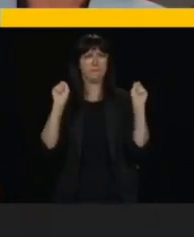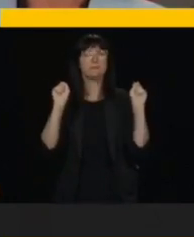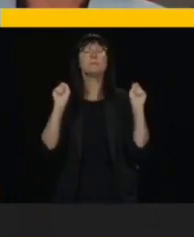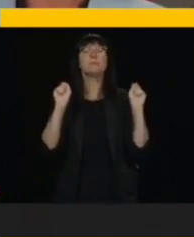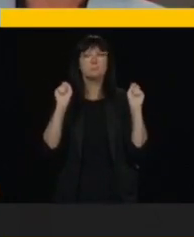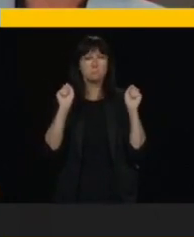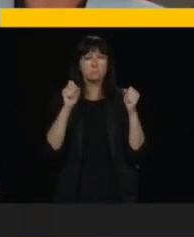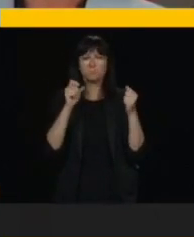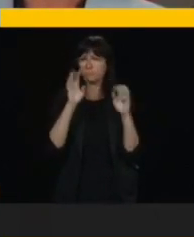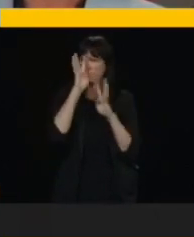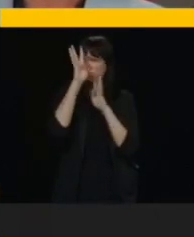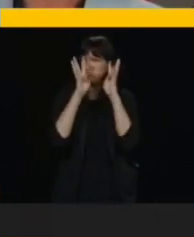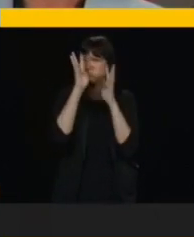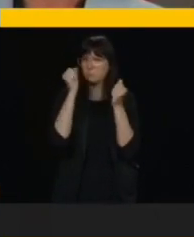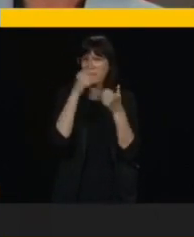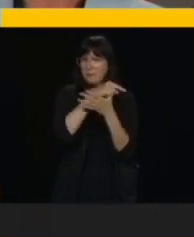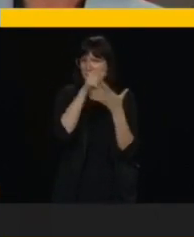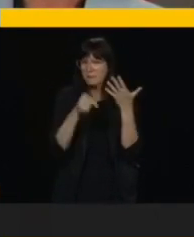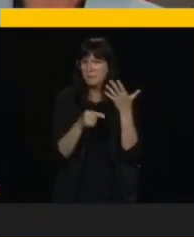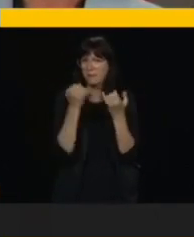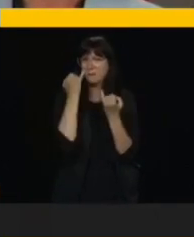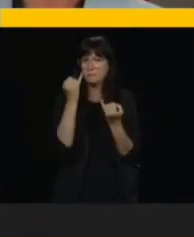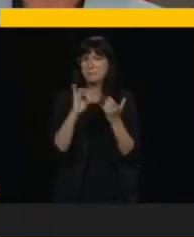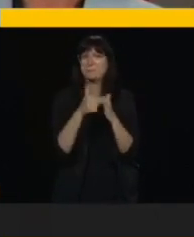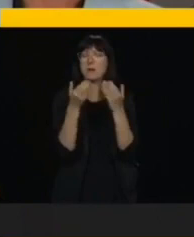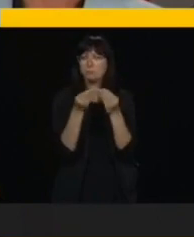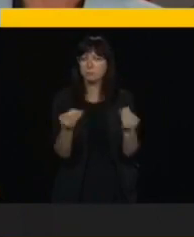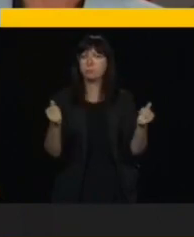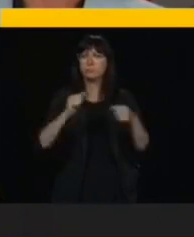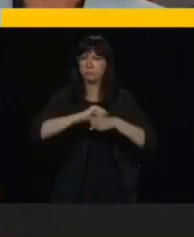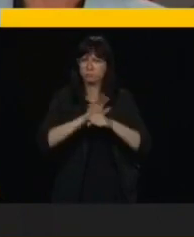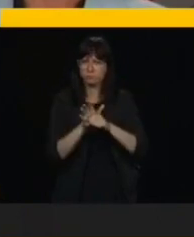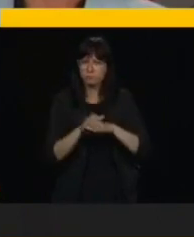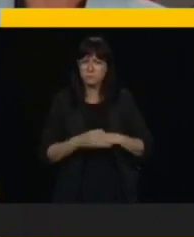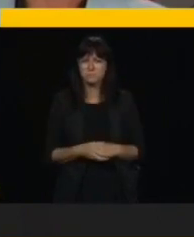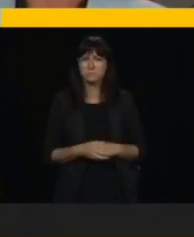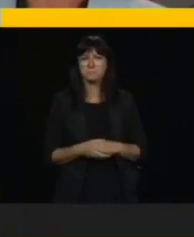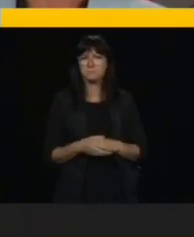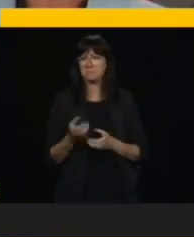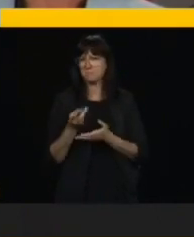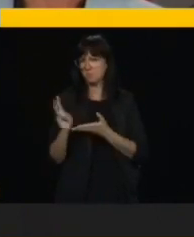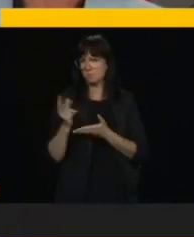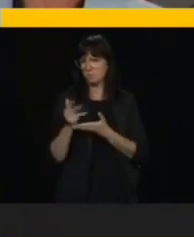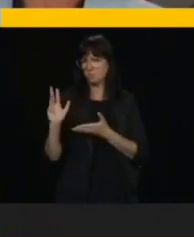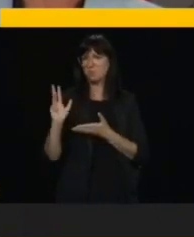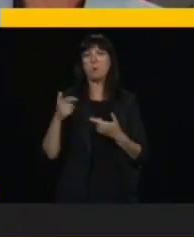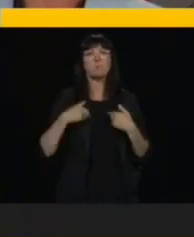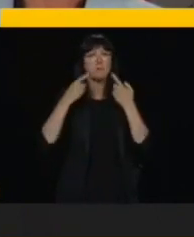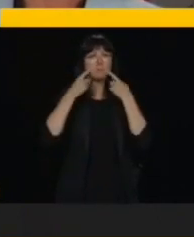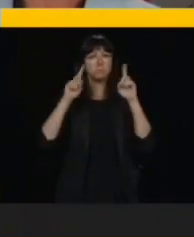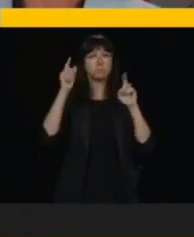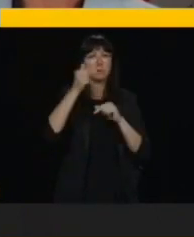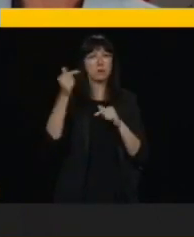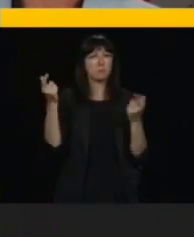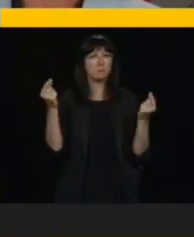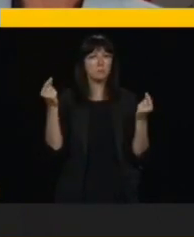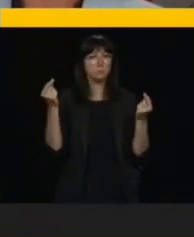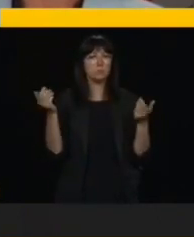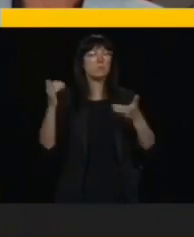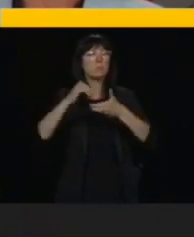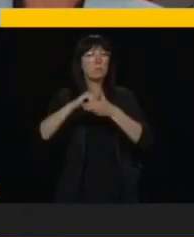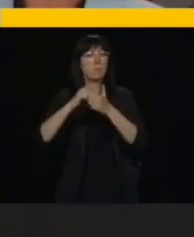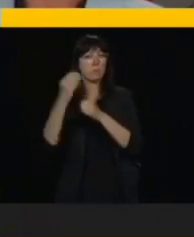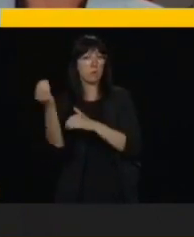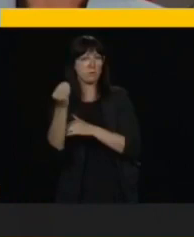to meet an unprecedented challenge. A few weeks ago, I announced that our government was working with the Government of